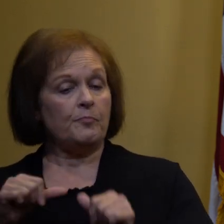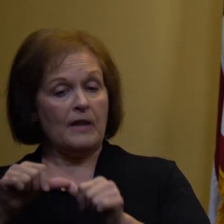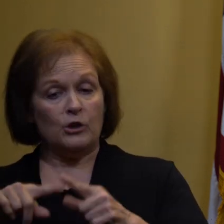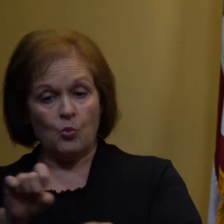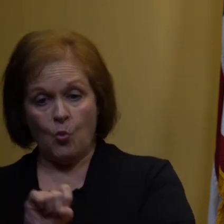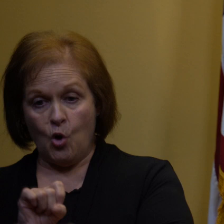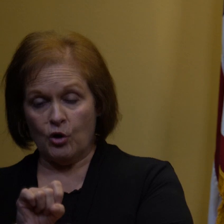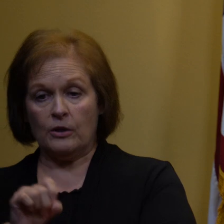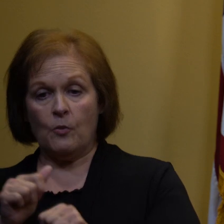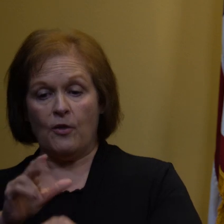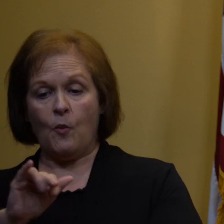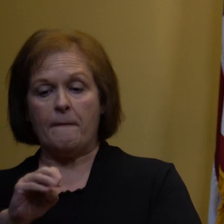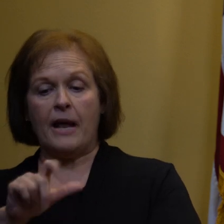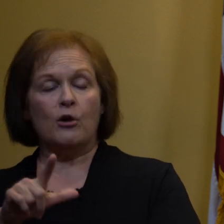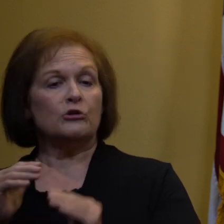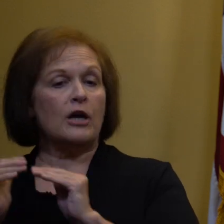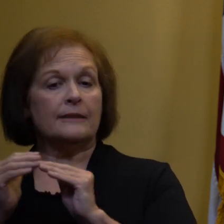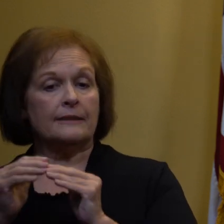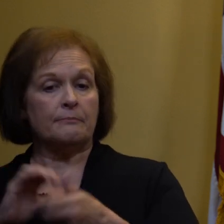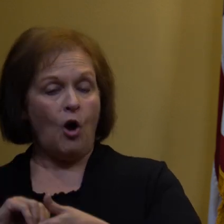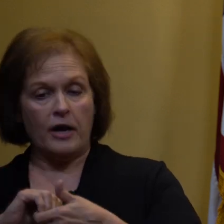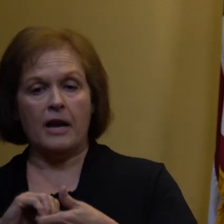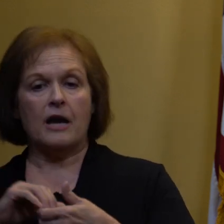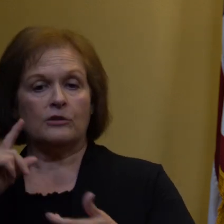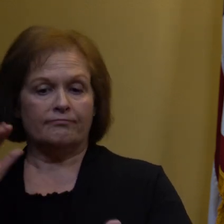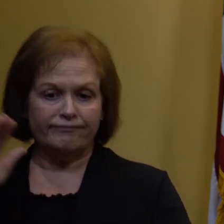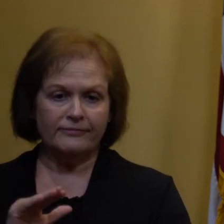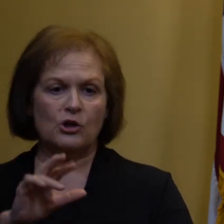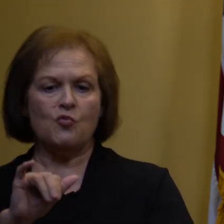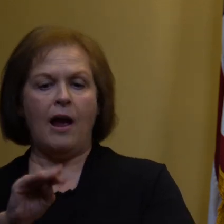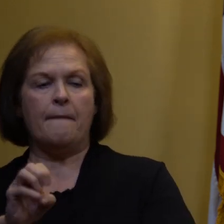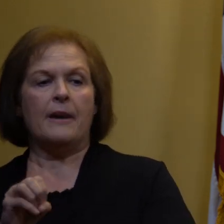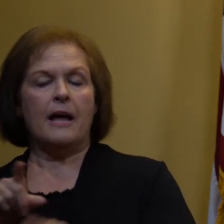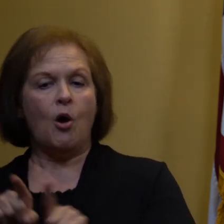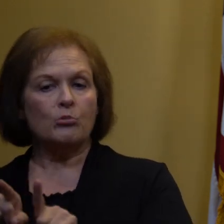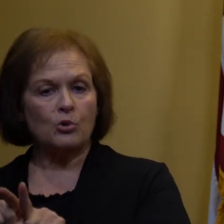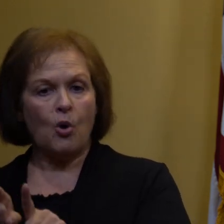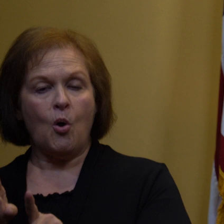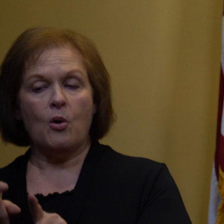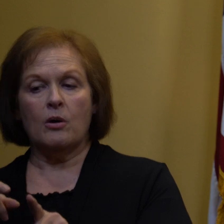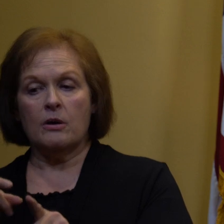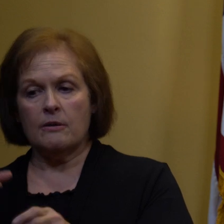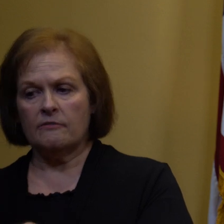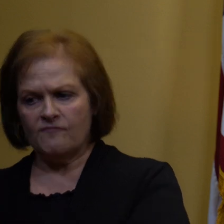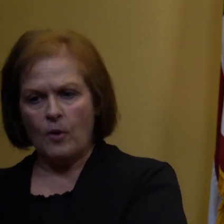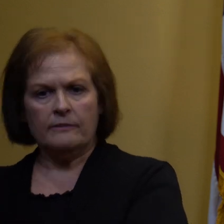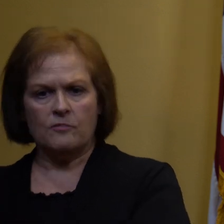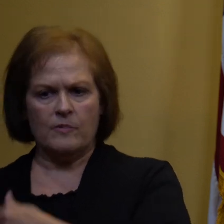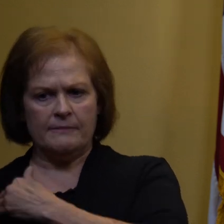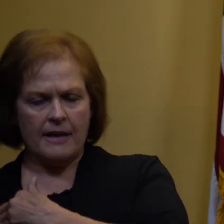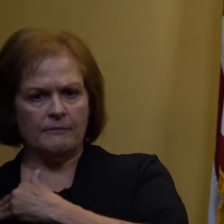diligently with our criminal justice partners, again, to reduce violent crime and hold individuals responsible for